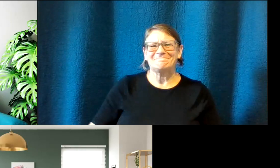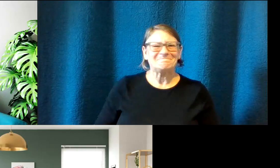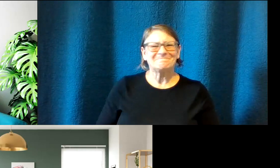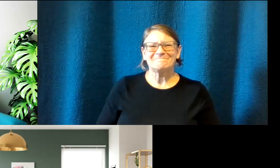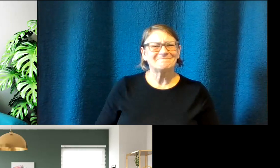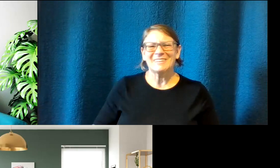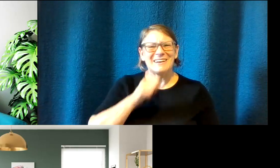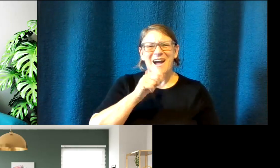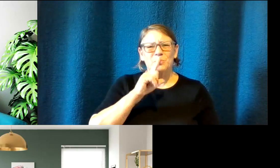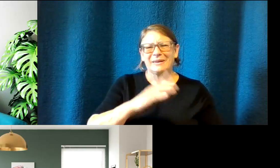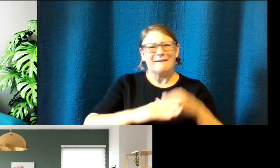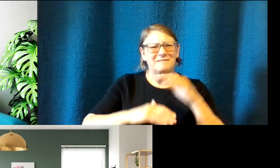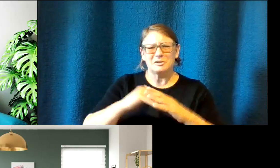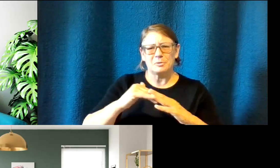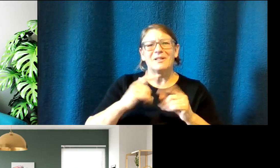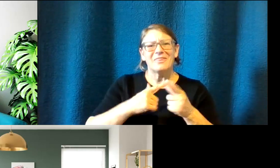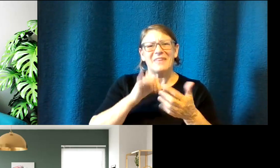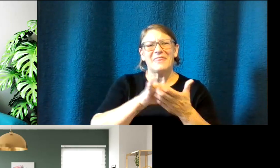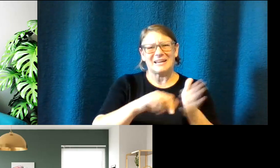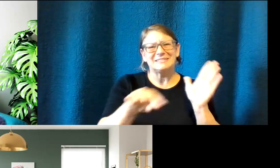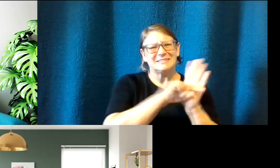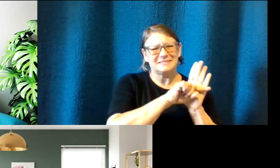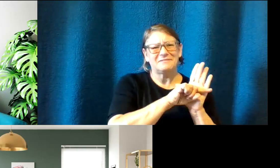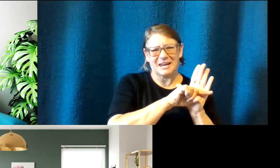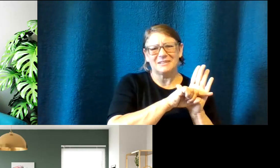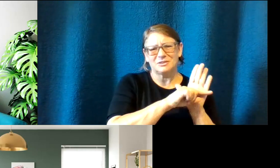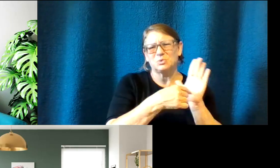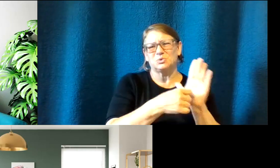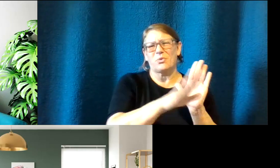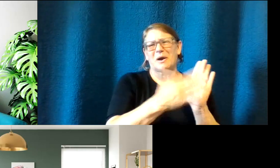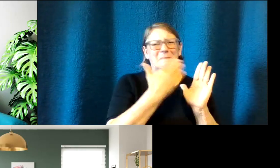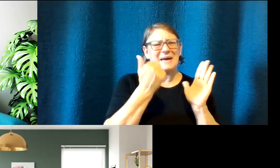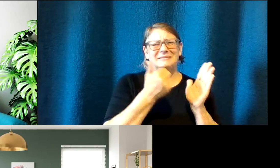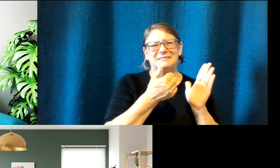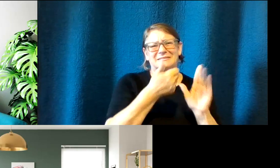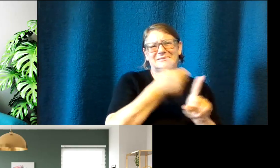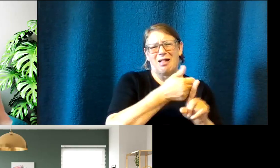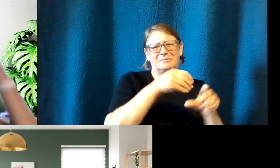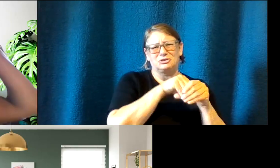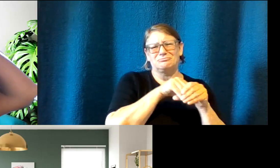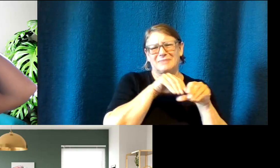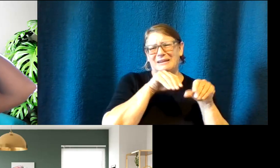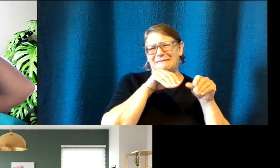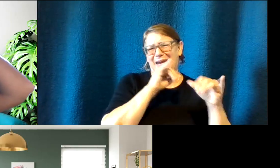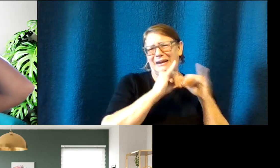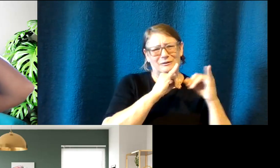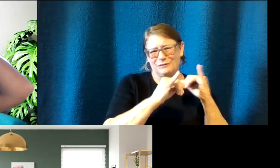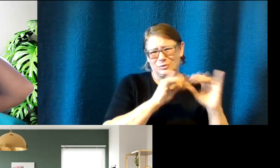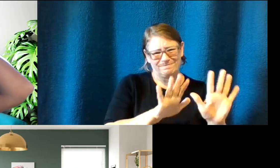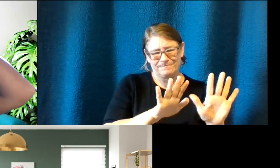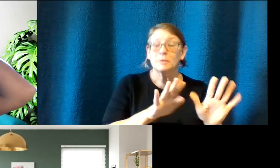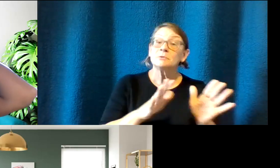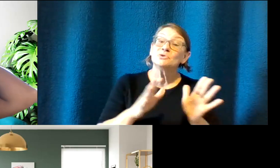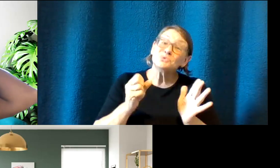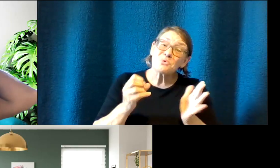what they're comfortable with, and they're at a disadvantage showing their best selves in an interview. And that's, so maybe that's like, again, something